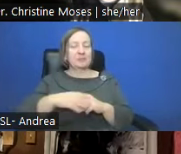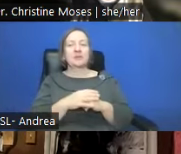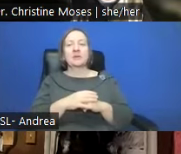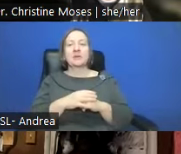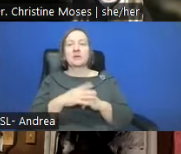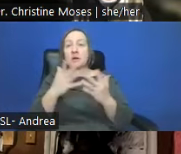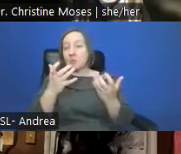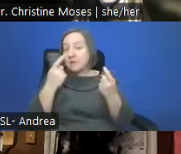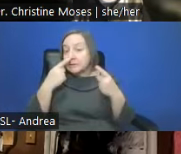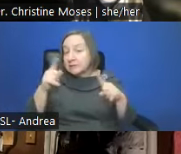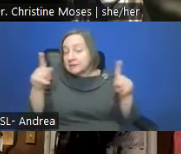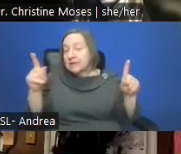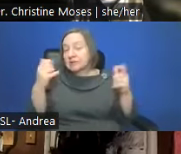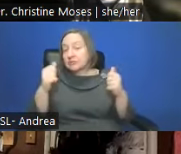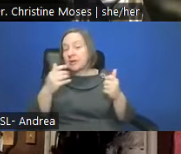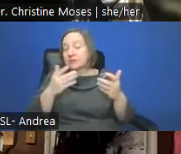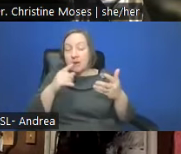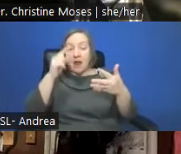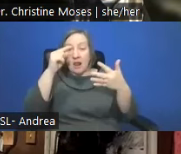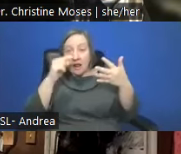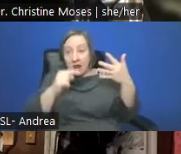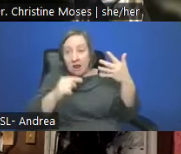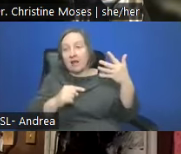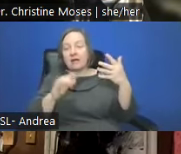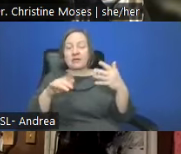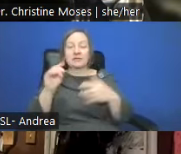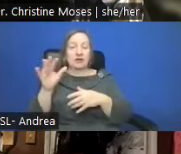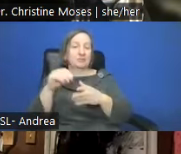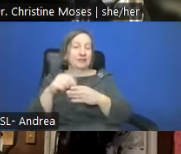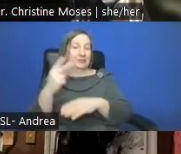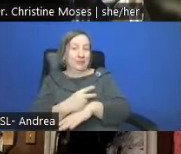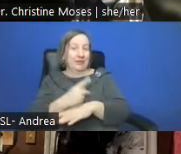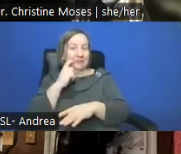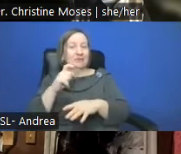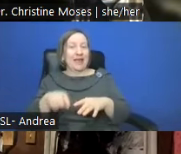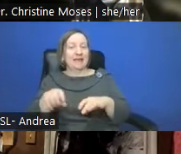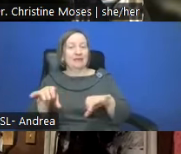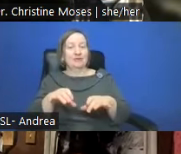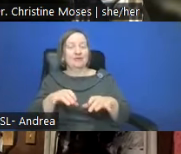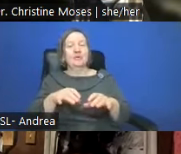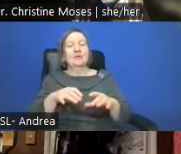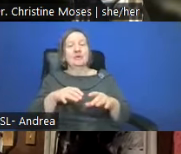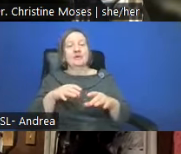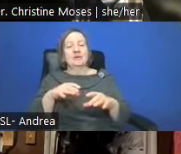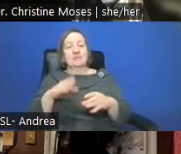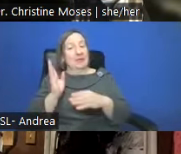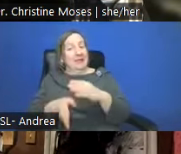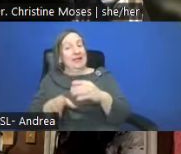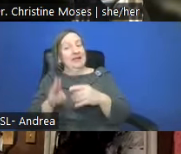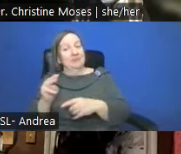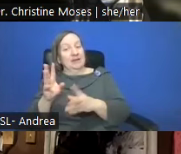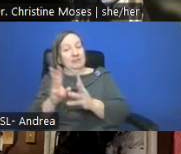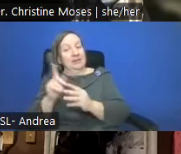up for success, to try and get through the document in both days, because we have to get through the document from by Monday, by the end of Monday's